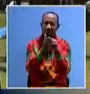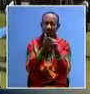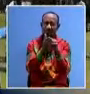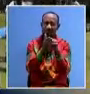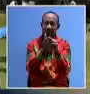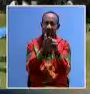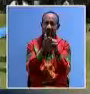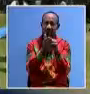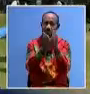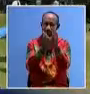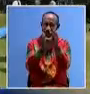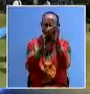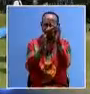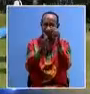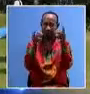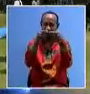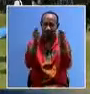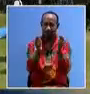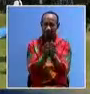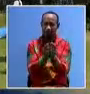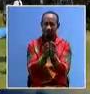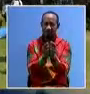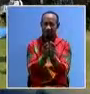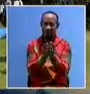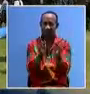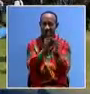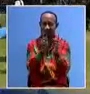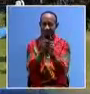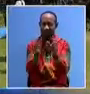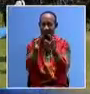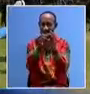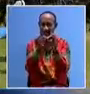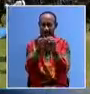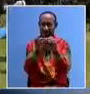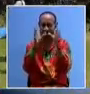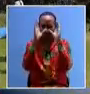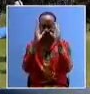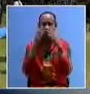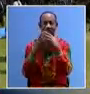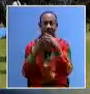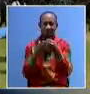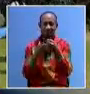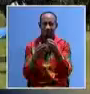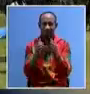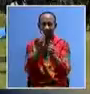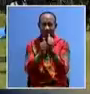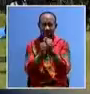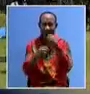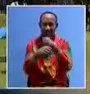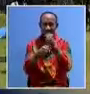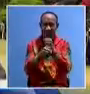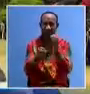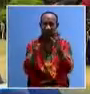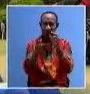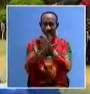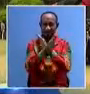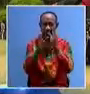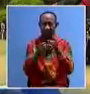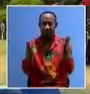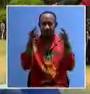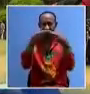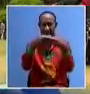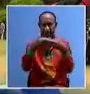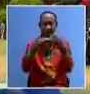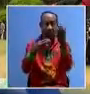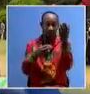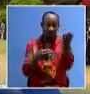to appoint truth and reconciliation commission, which is going to make we Zambians reconcile. And Mr. Sichaba